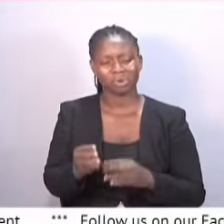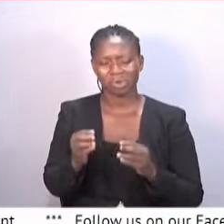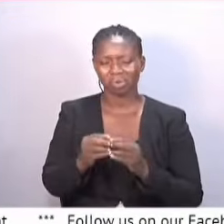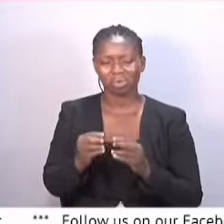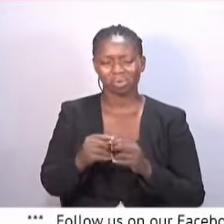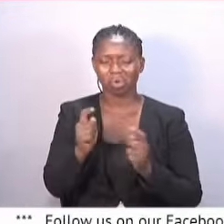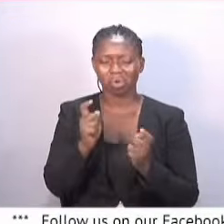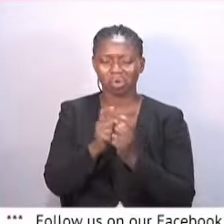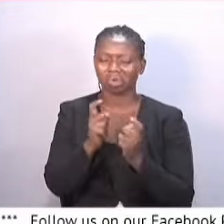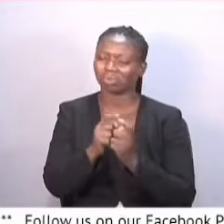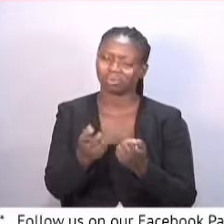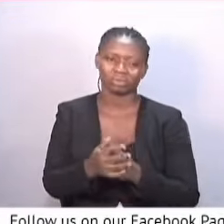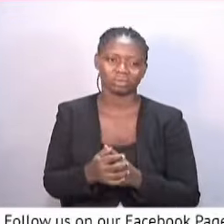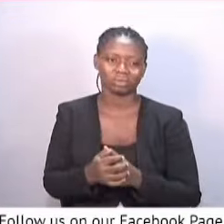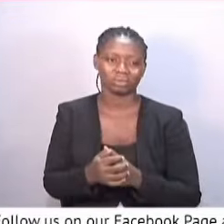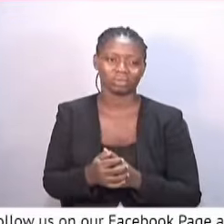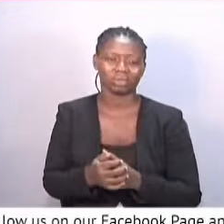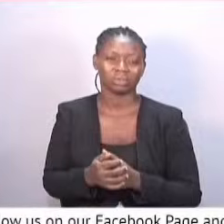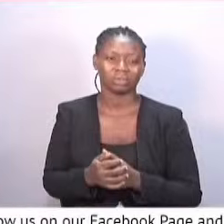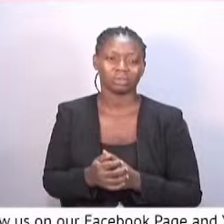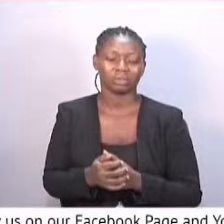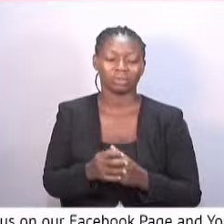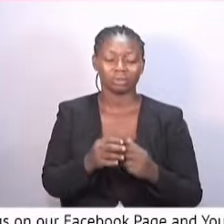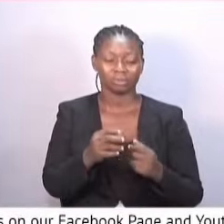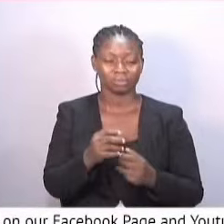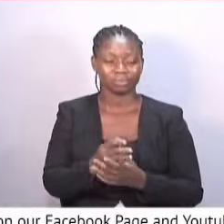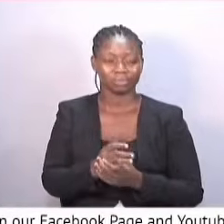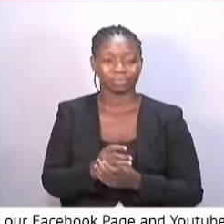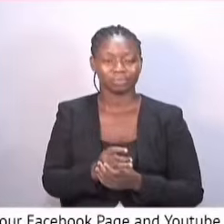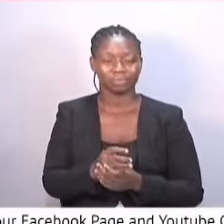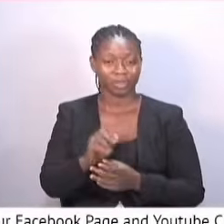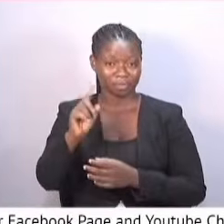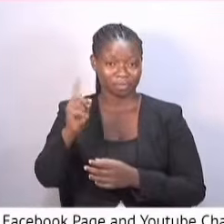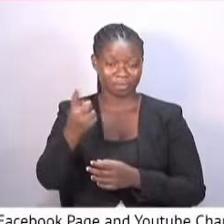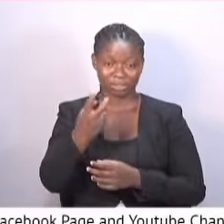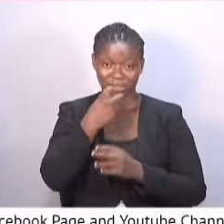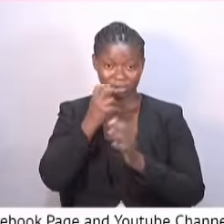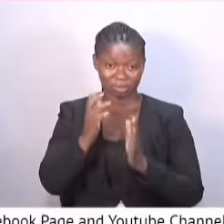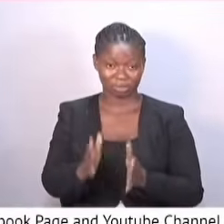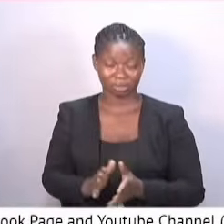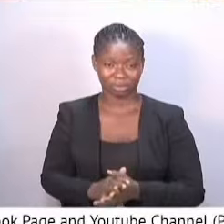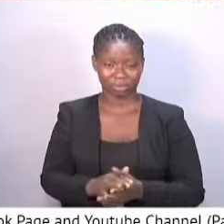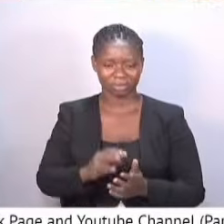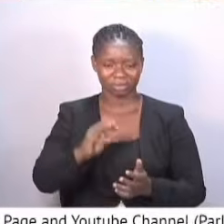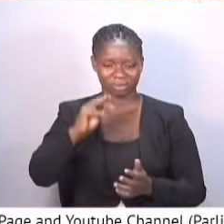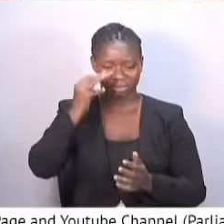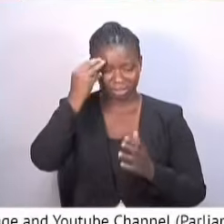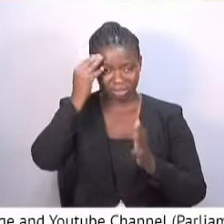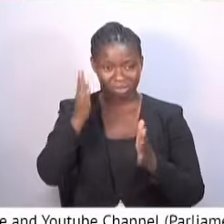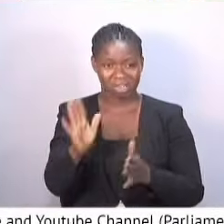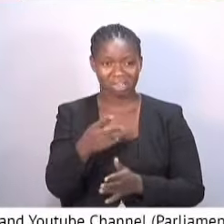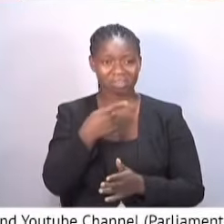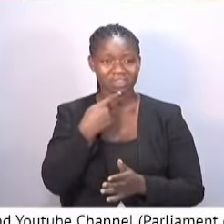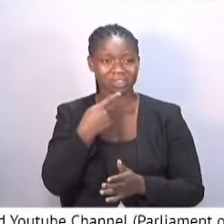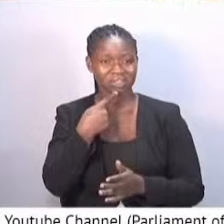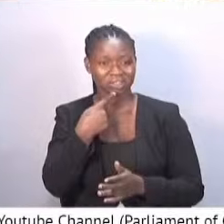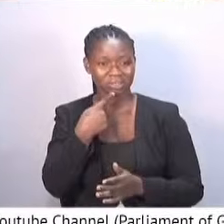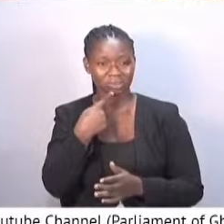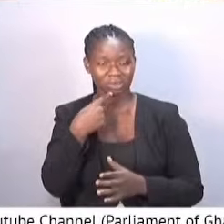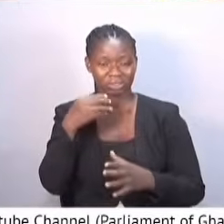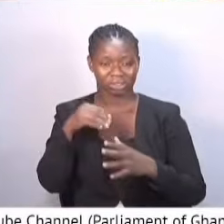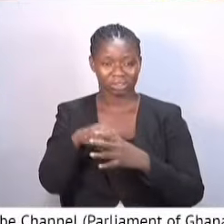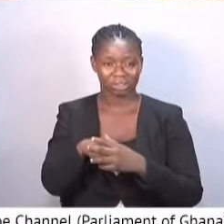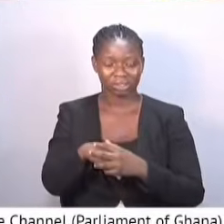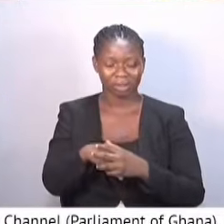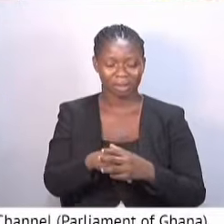the ambiguity. But let me hear Honorable Speaker. First of all, the minister never said what is being